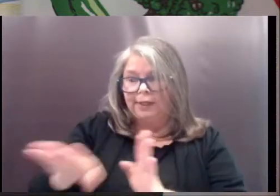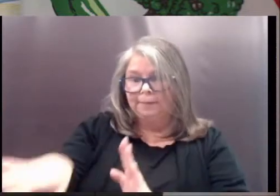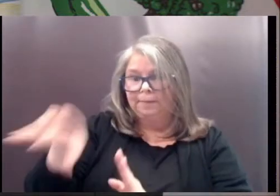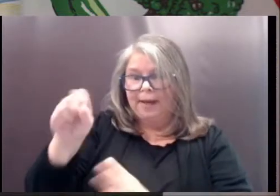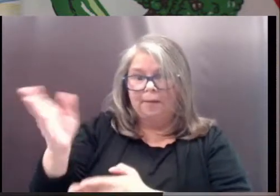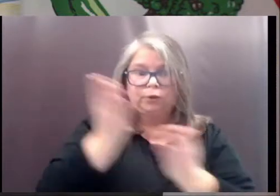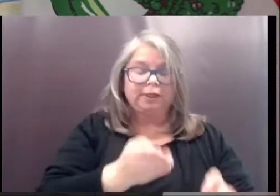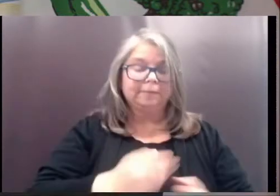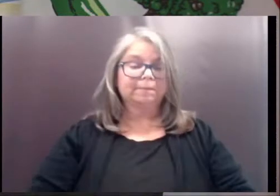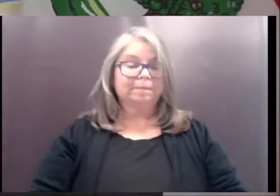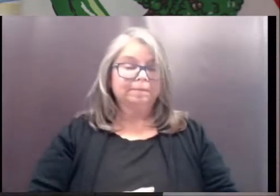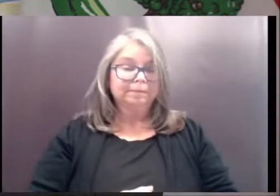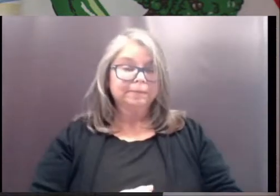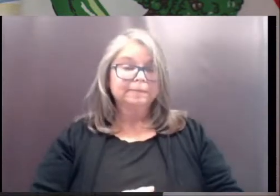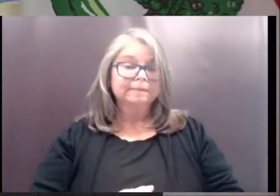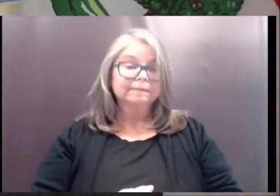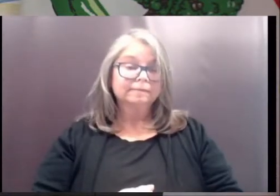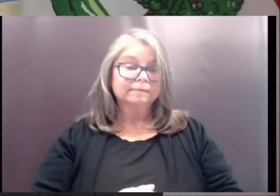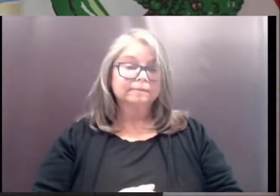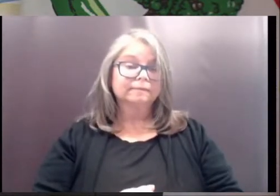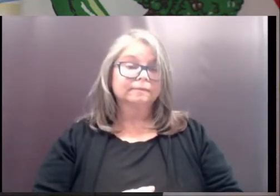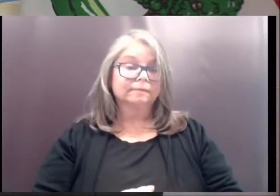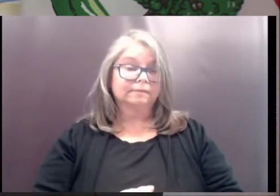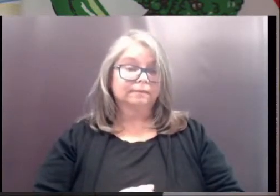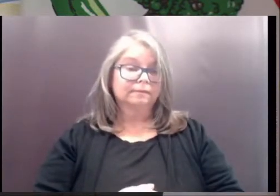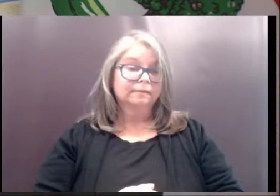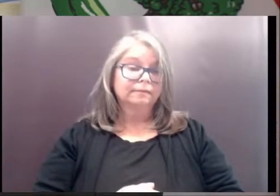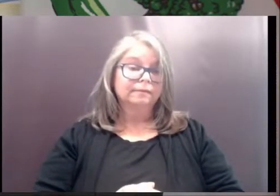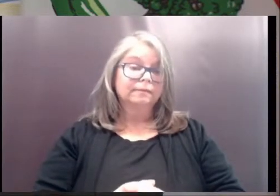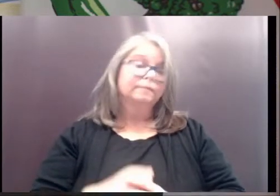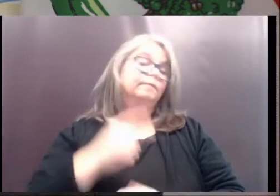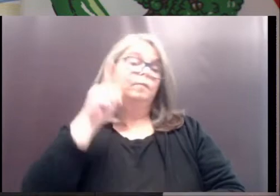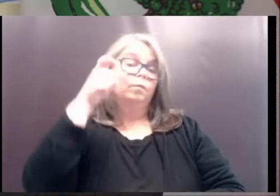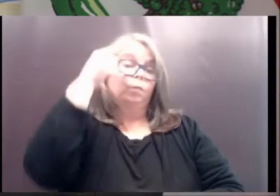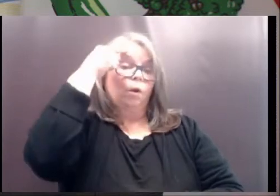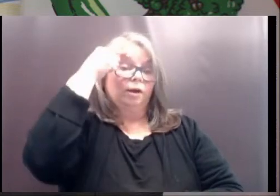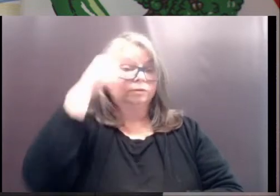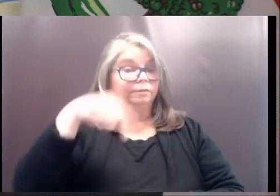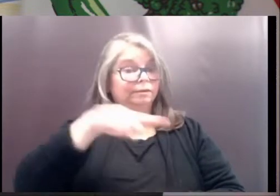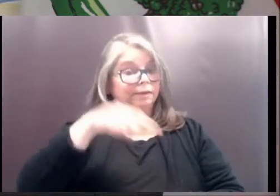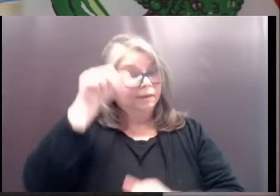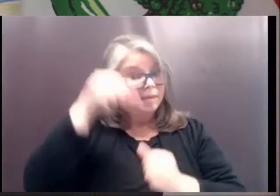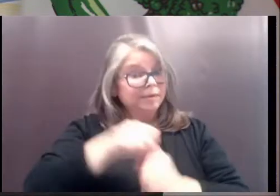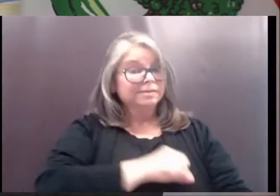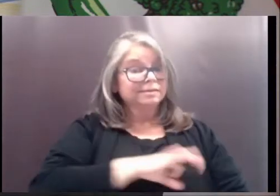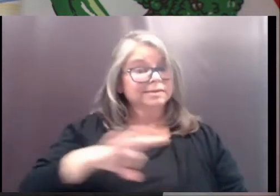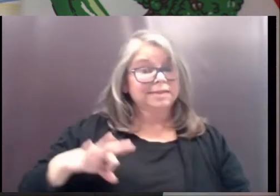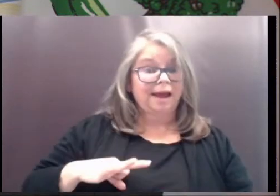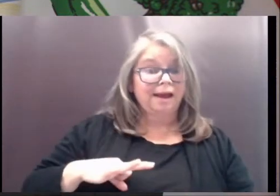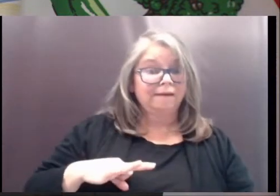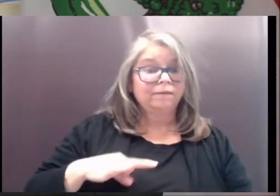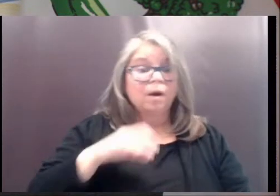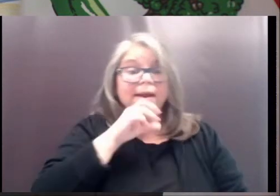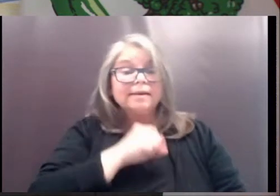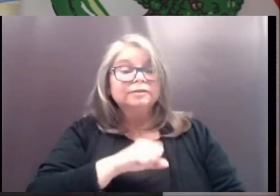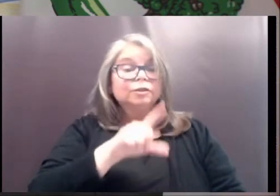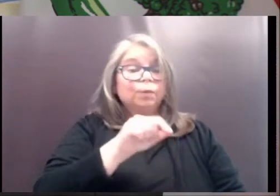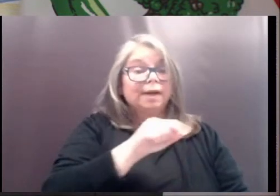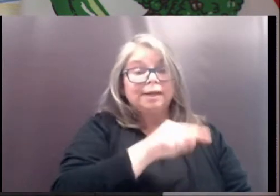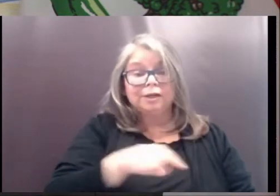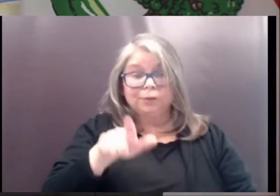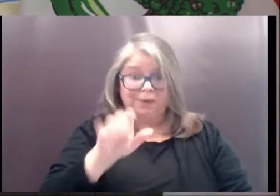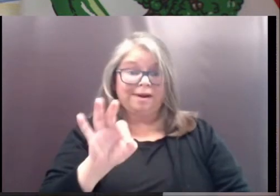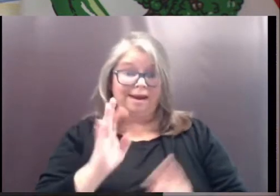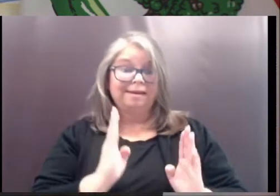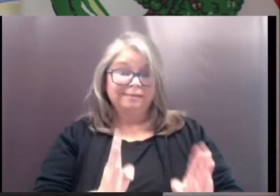to remind employers that there is no requirement for staff in this 20 to 29 age group in Charlottetown area to refrain